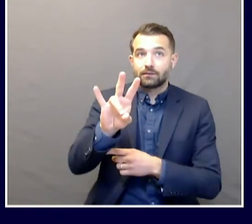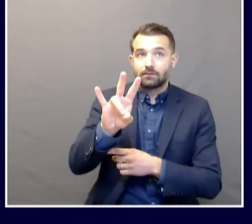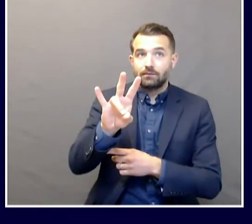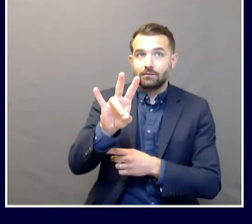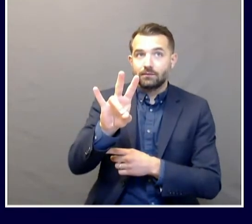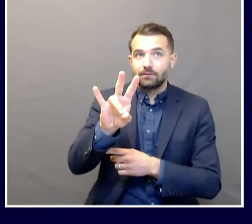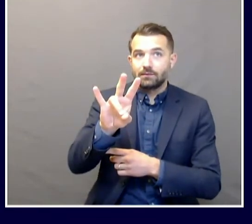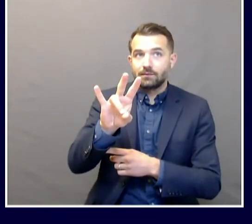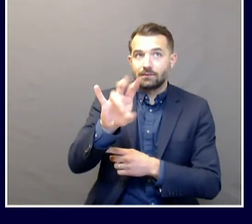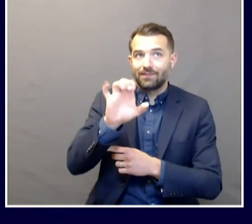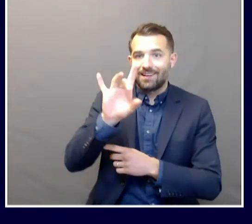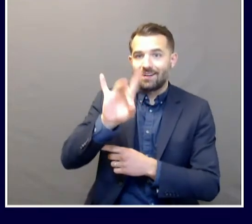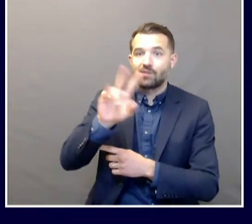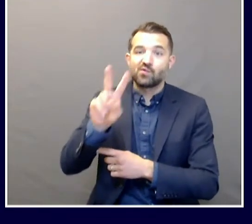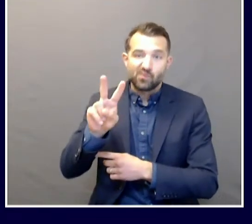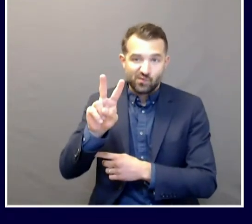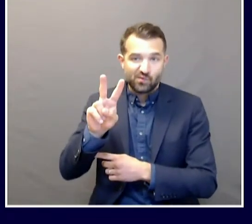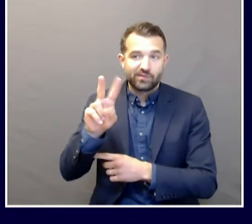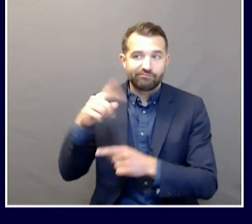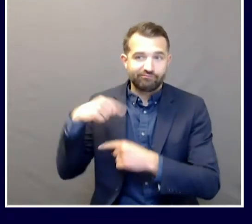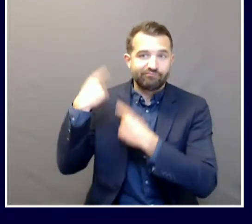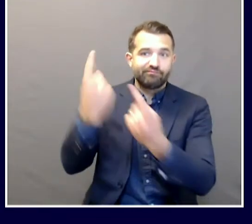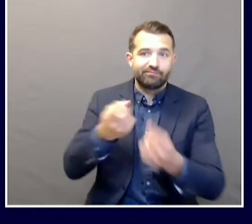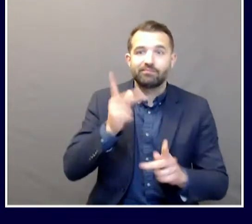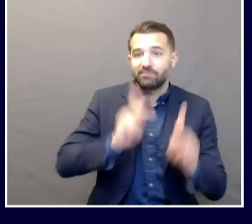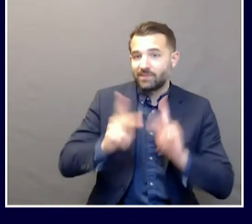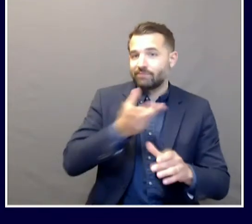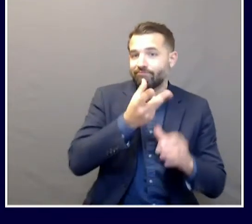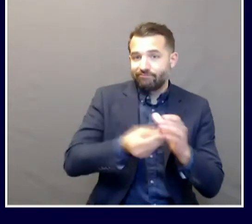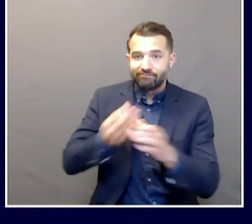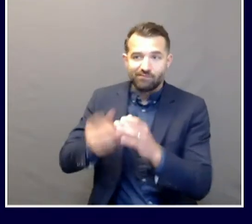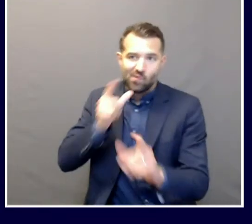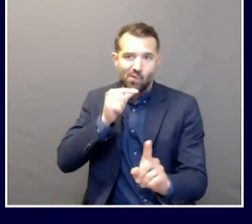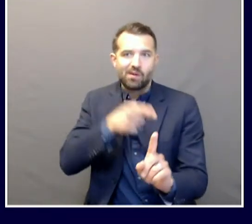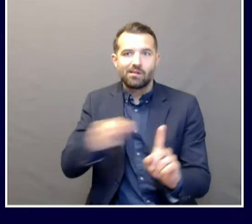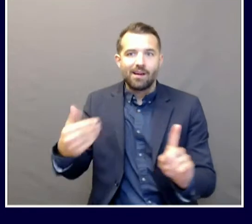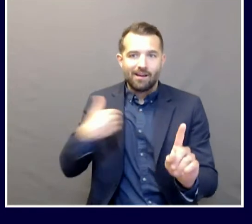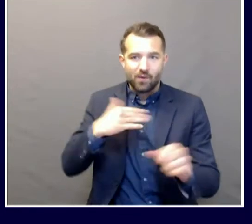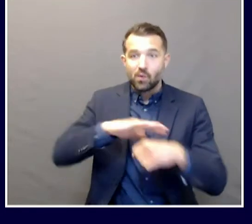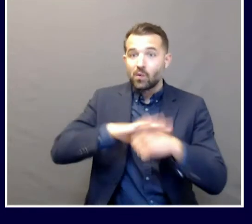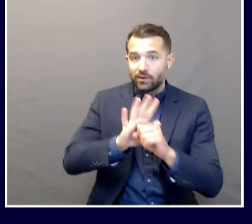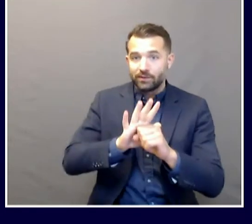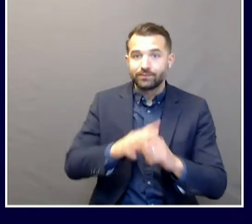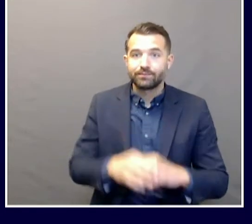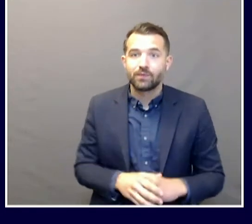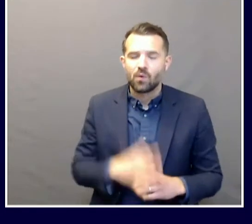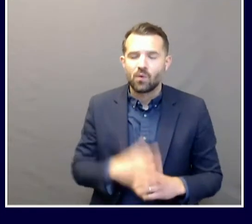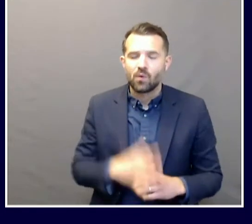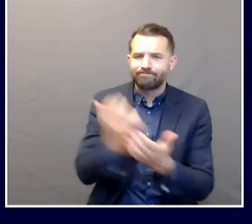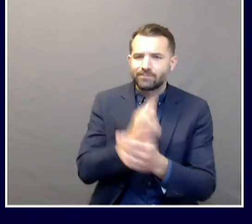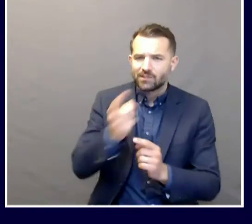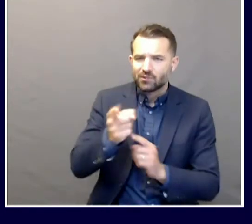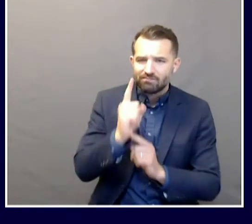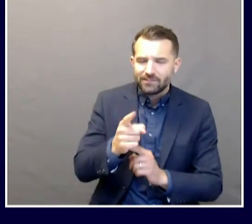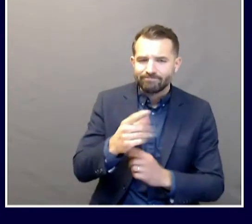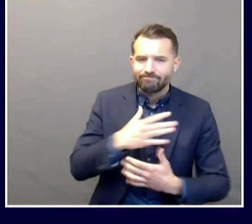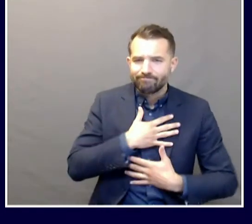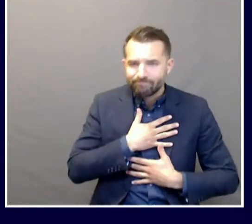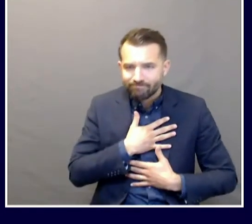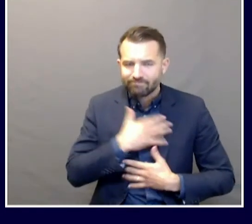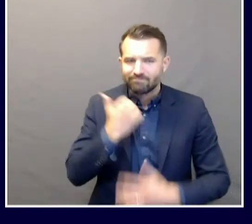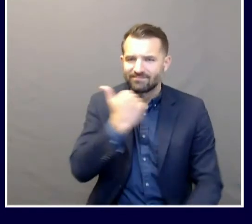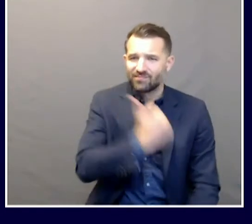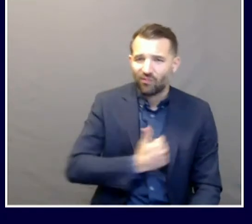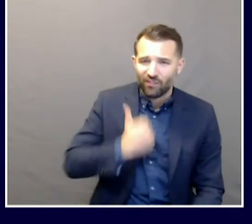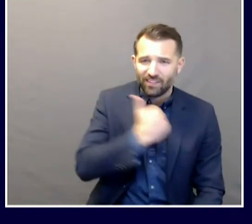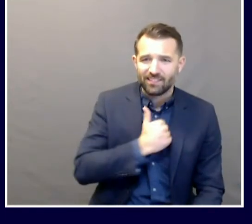782. I'd like to take a moment to offer our deepest condolences to the friends, family members, and